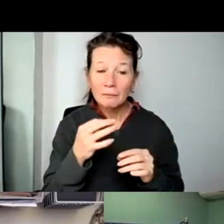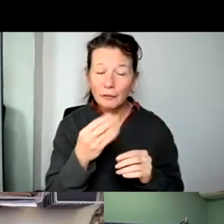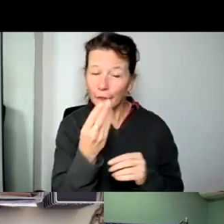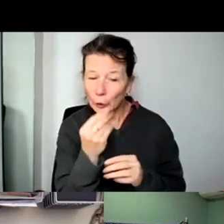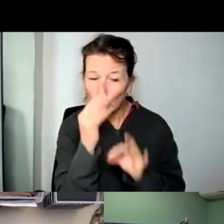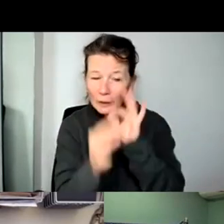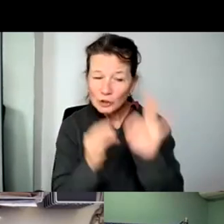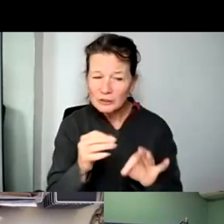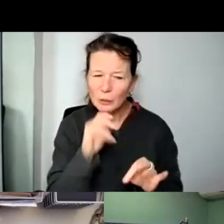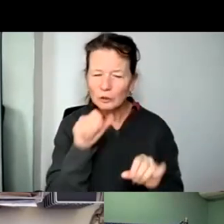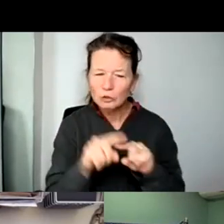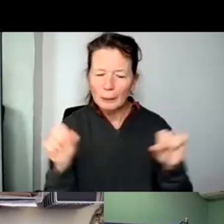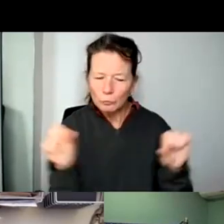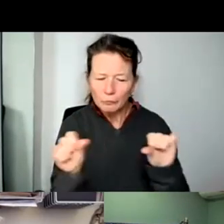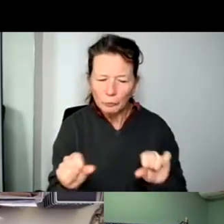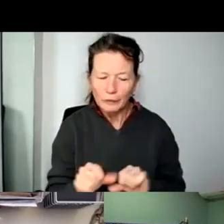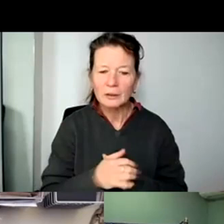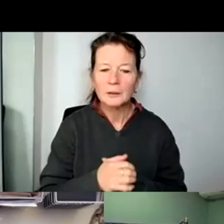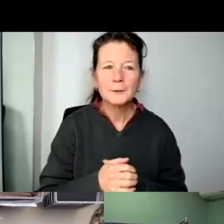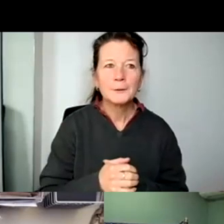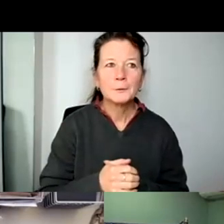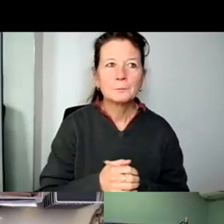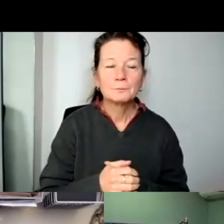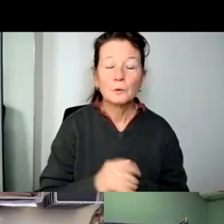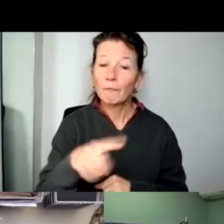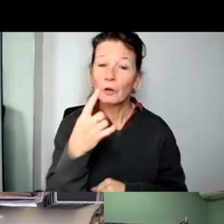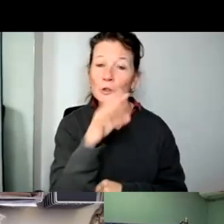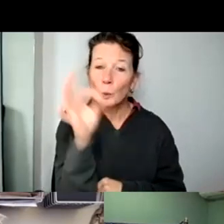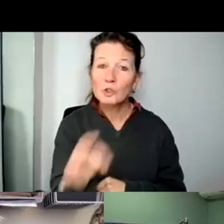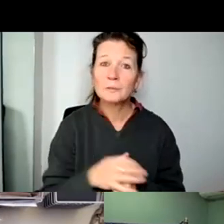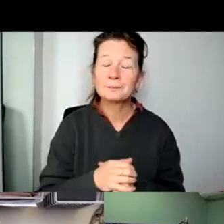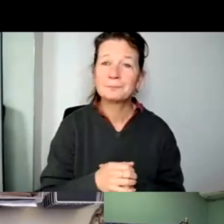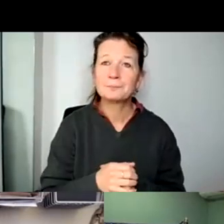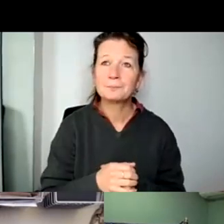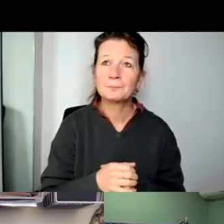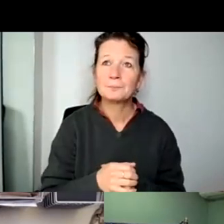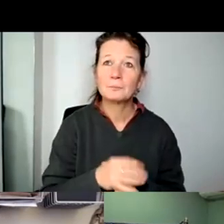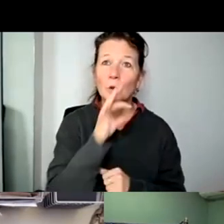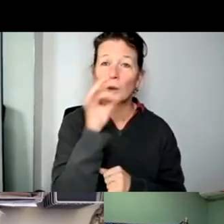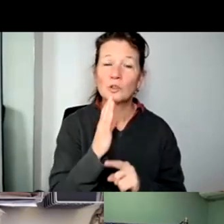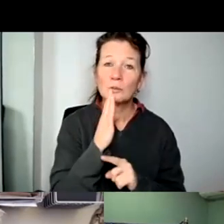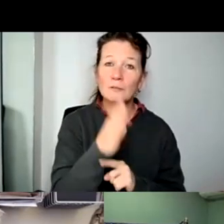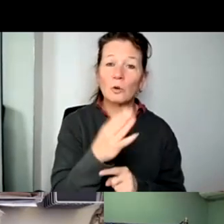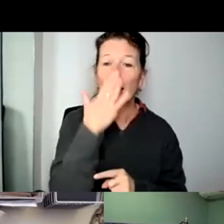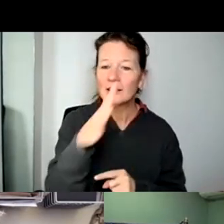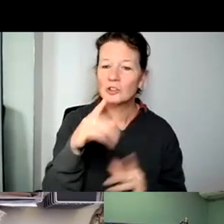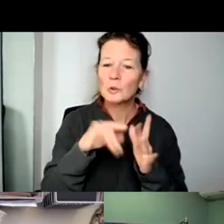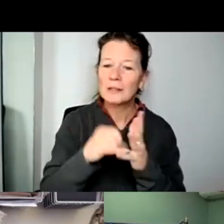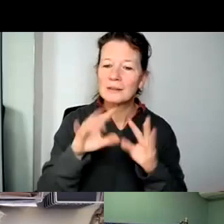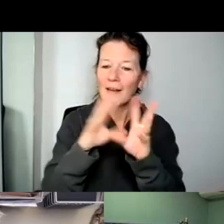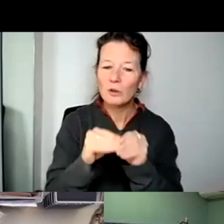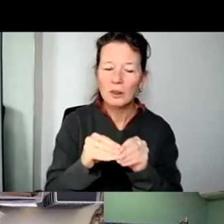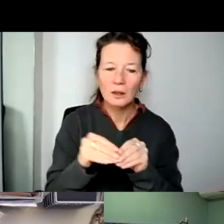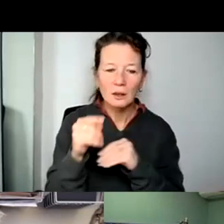because I know you want to move swiftly, brother. First off, questions for the Attitude is Everything guys and